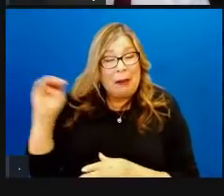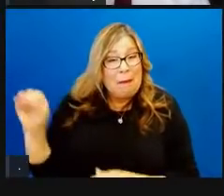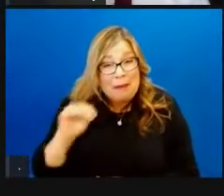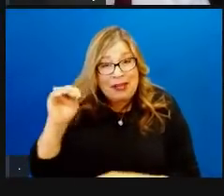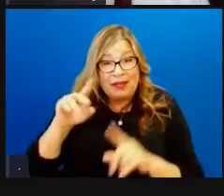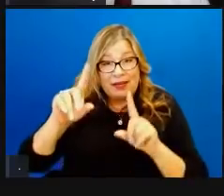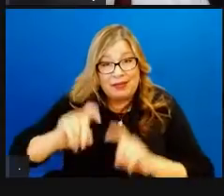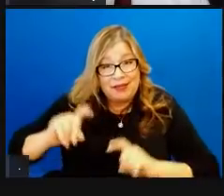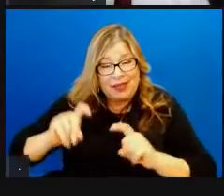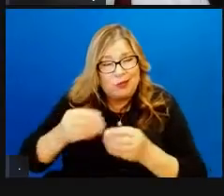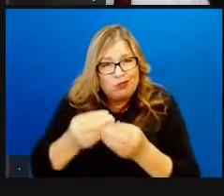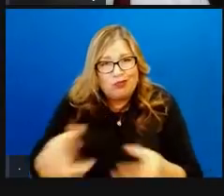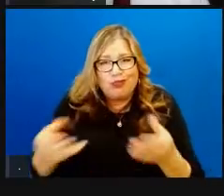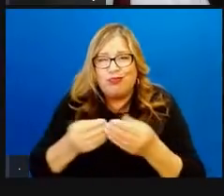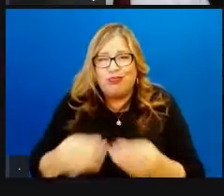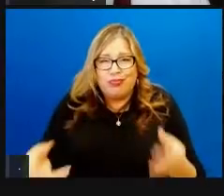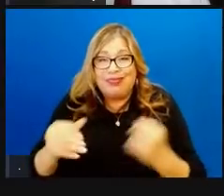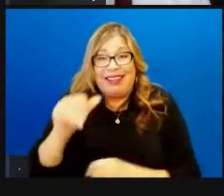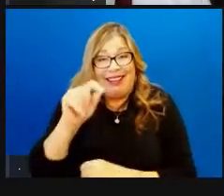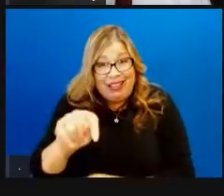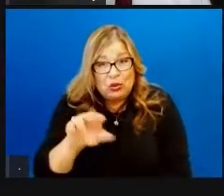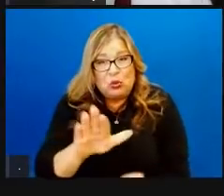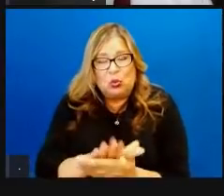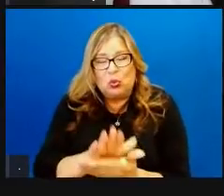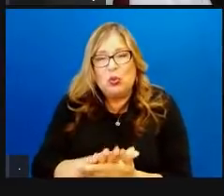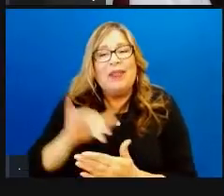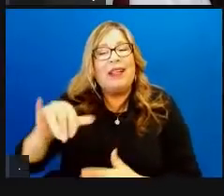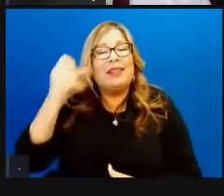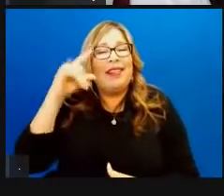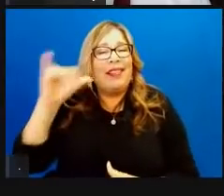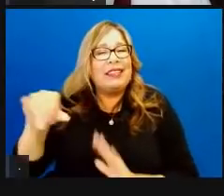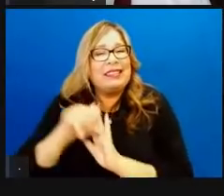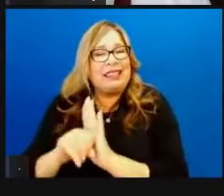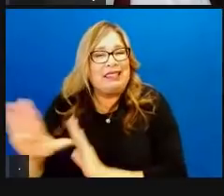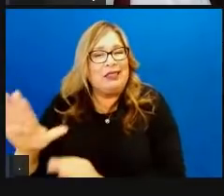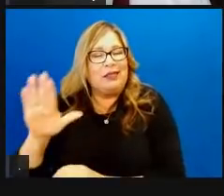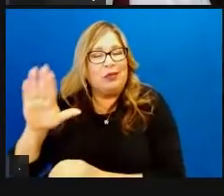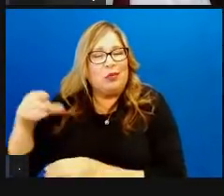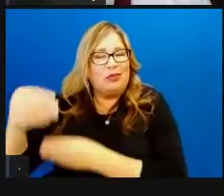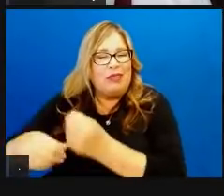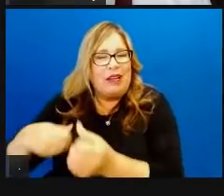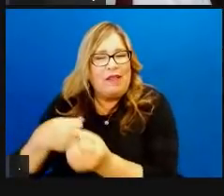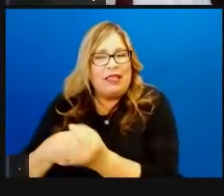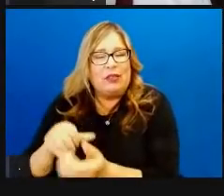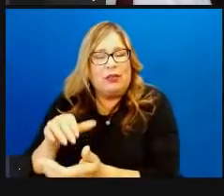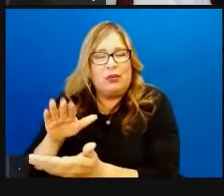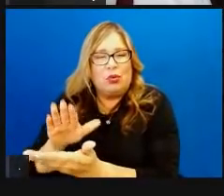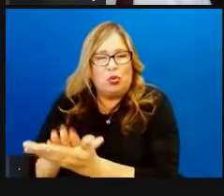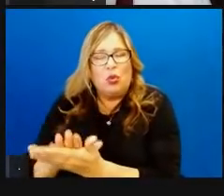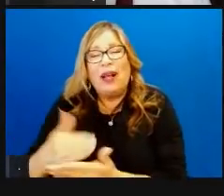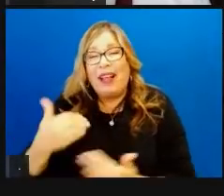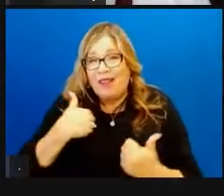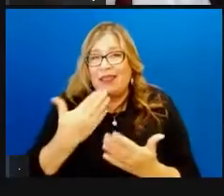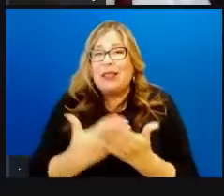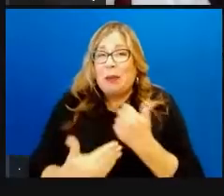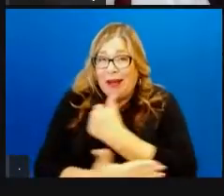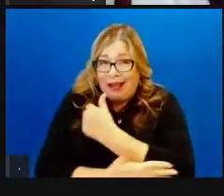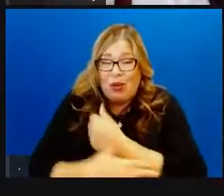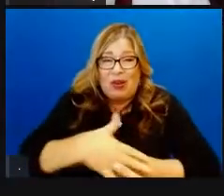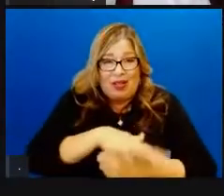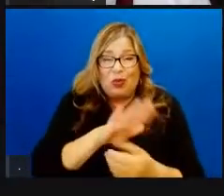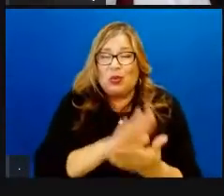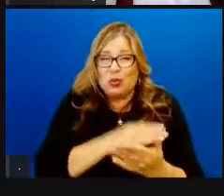are county-supported or school district-supported as well. And then a tremendous amount of work to get